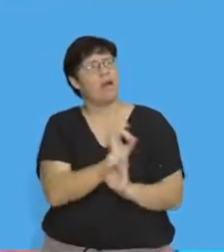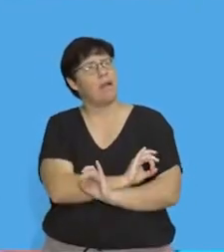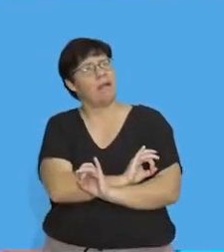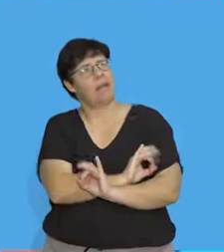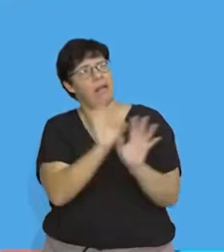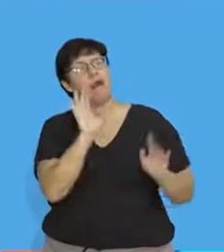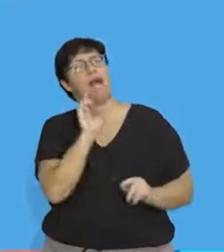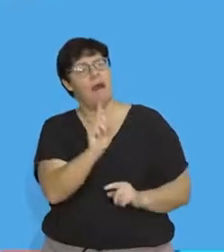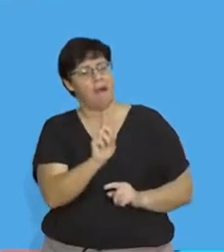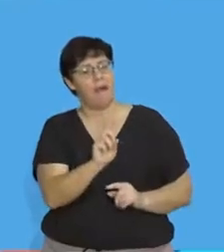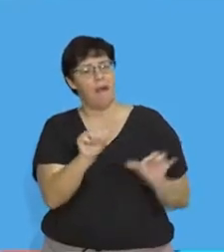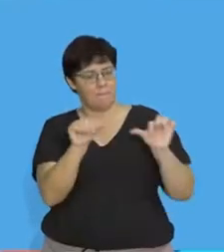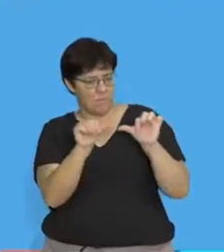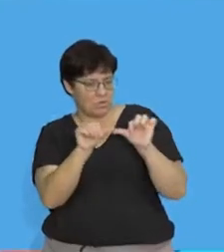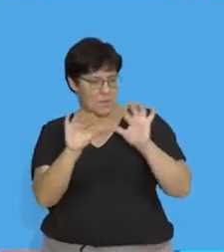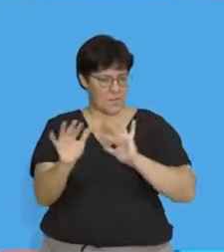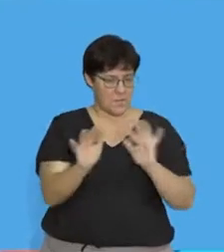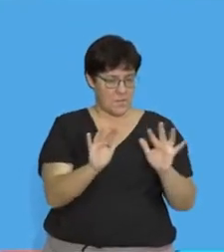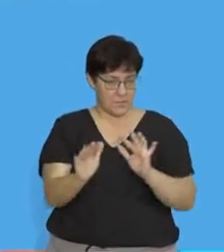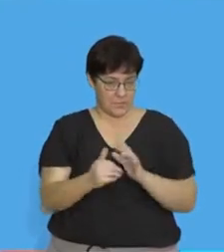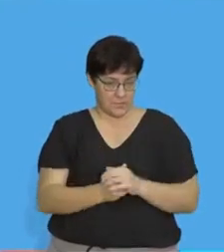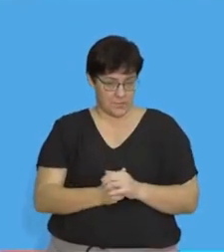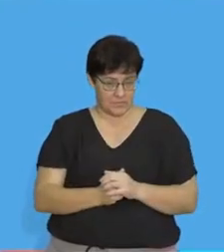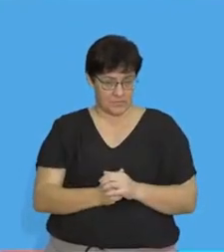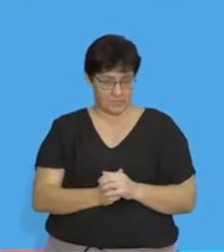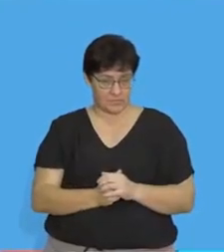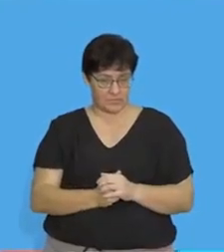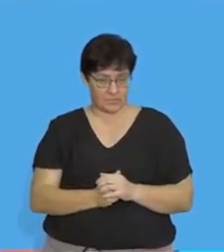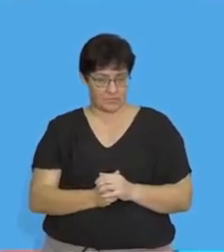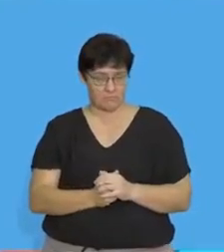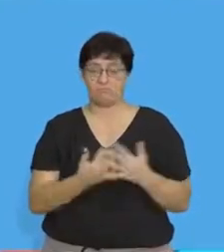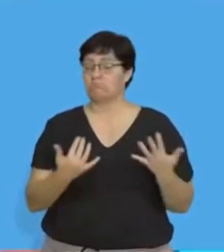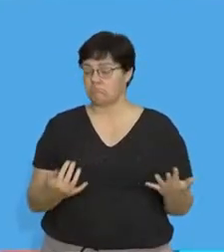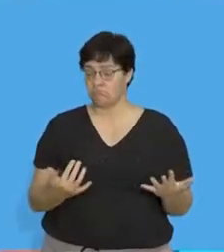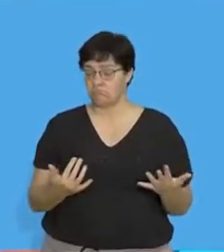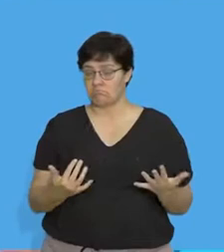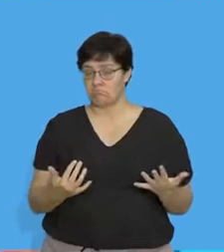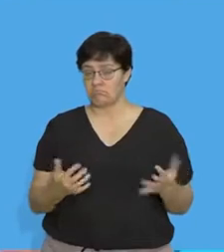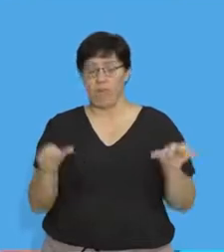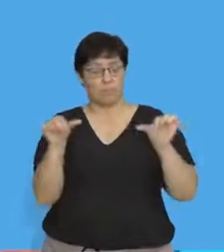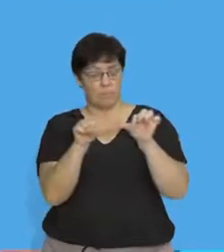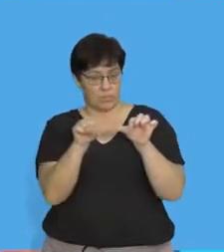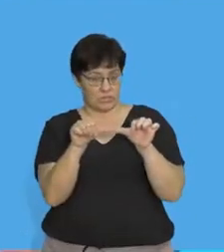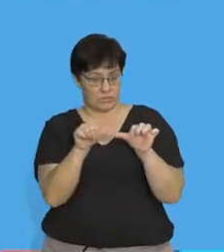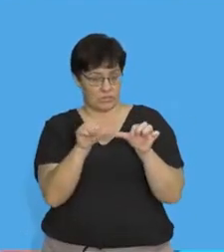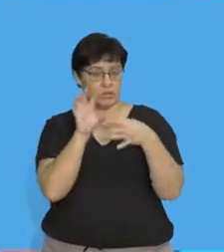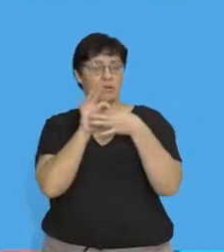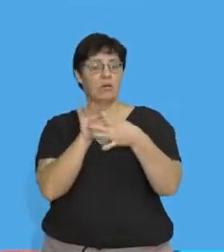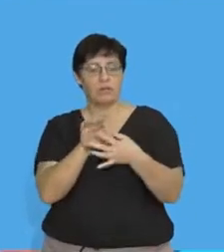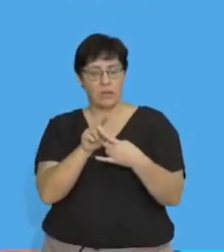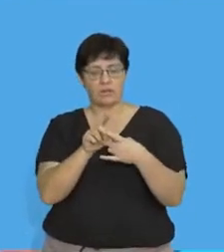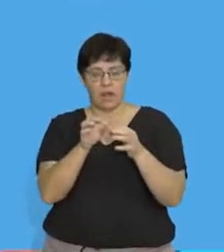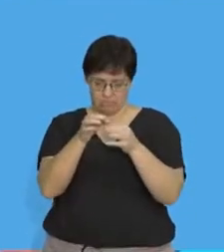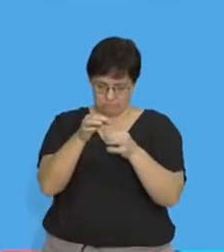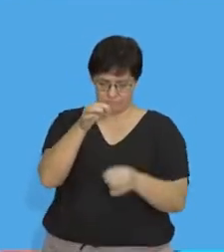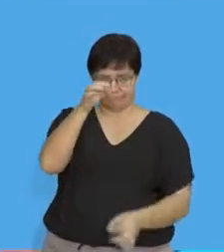of proportionality. Now, it happens that proportionality relates to those extensions of the